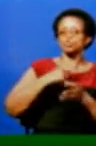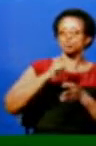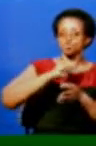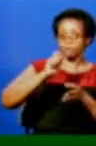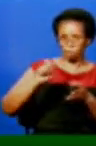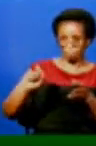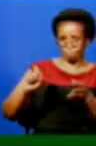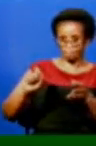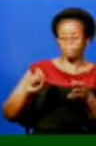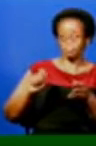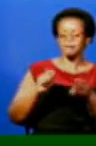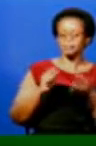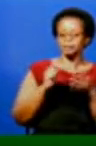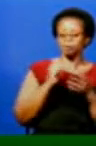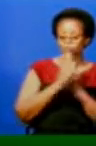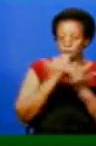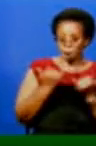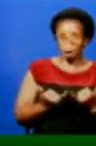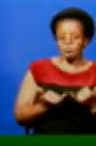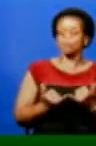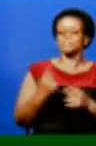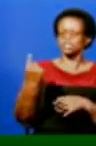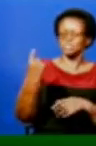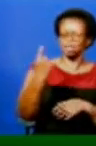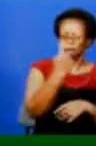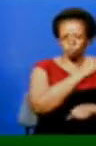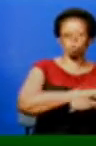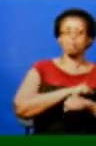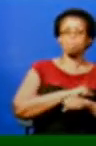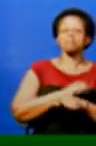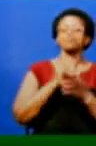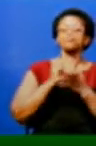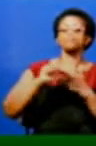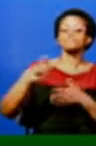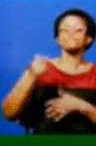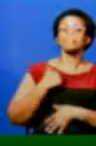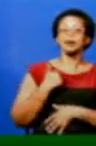uniform. And I think if we remain, if we wanted to remain